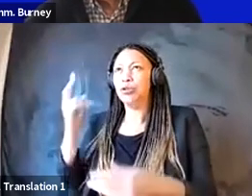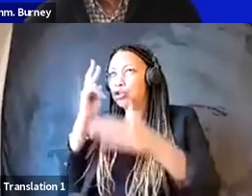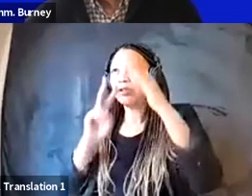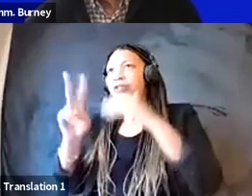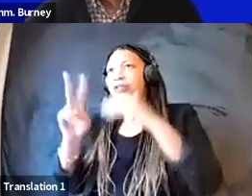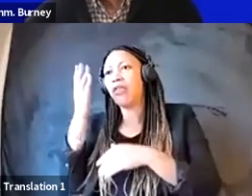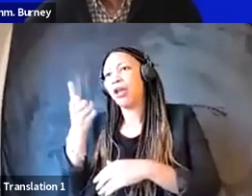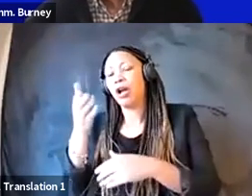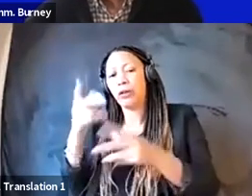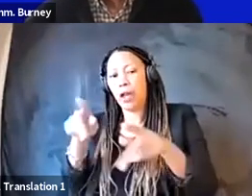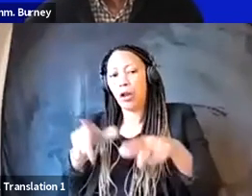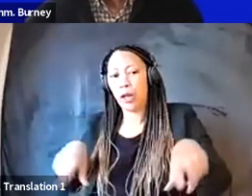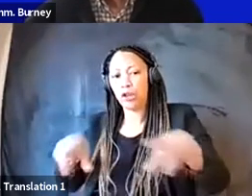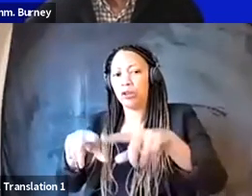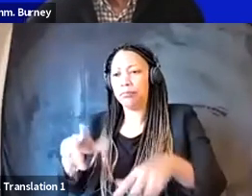location?